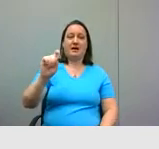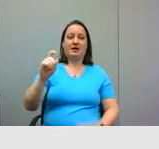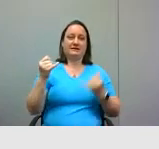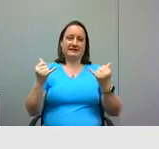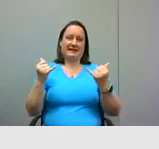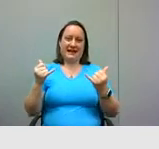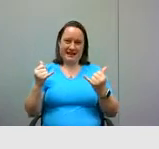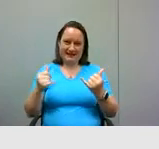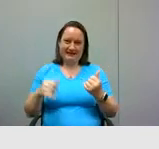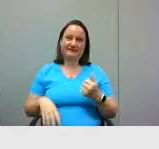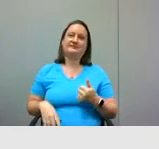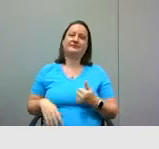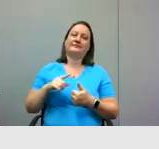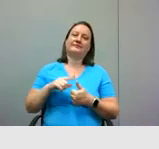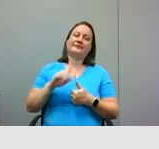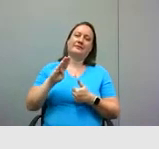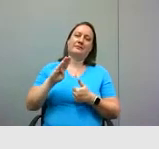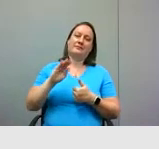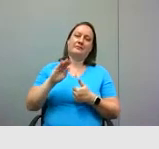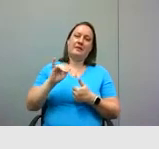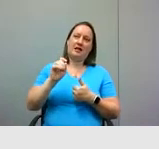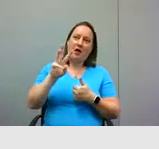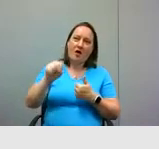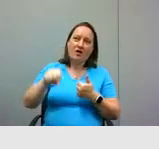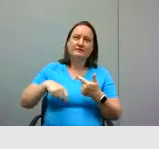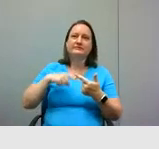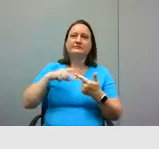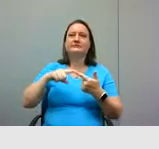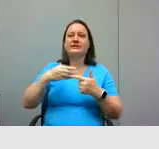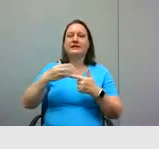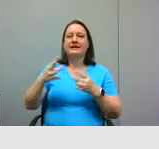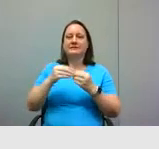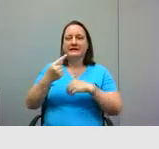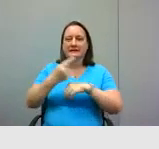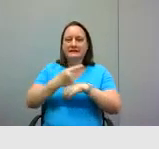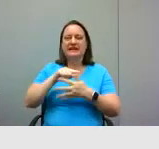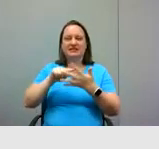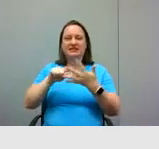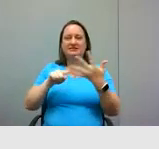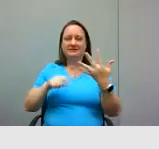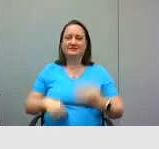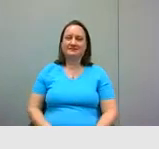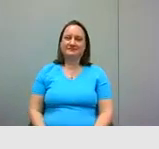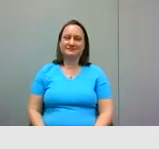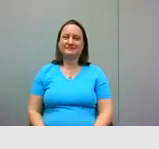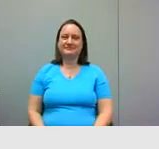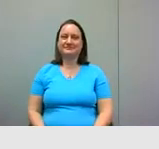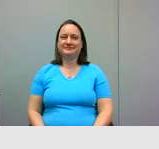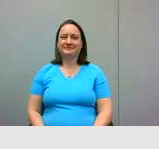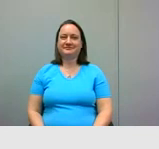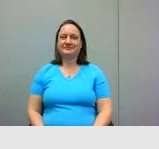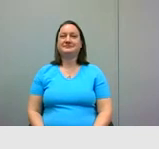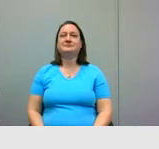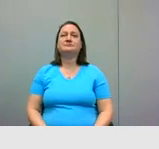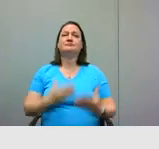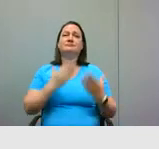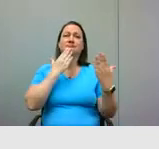with the bylaws and the next meeting date. All right, thanks for